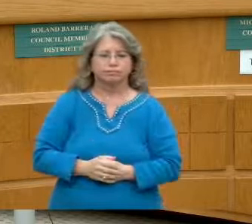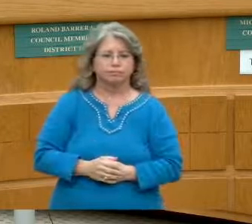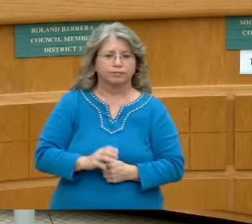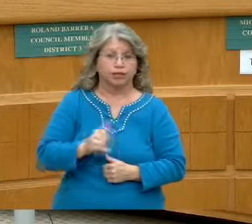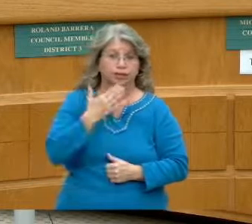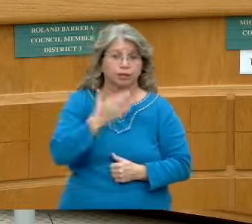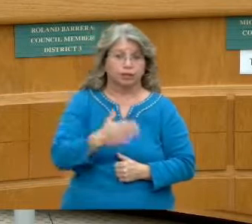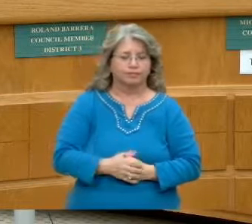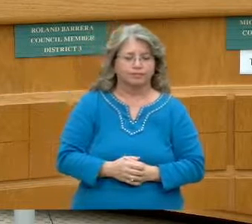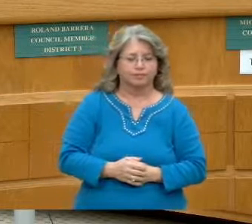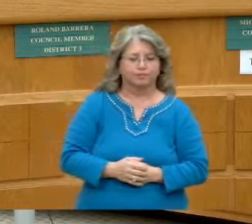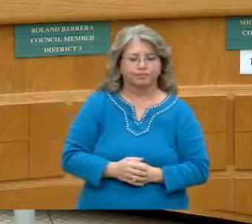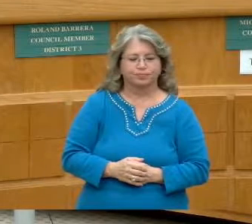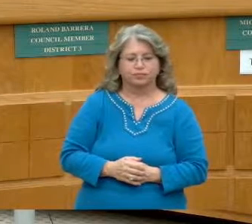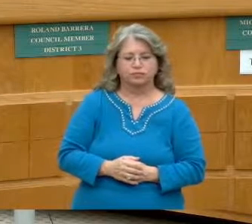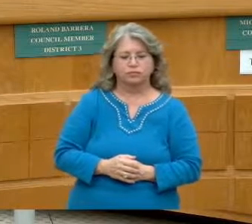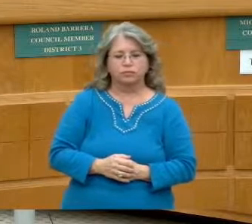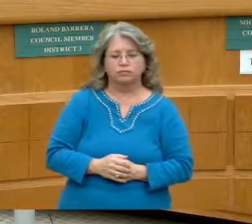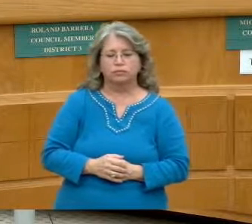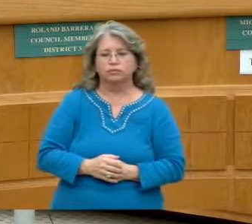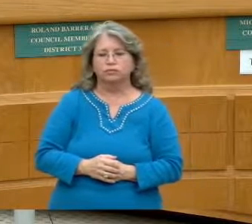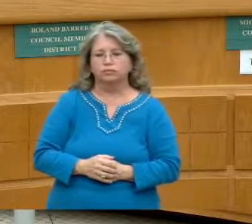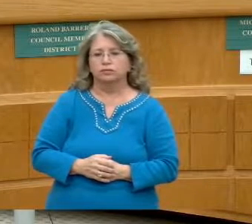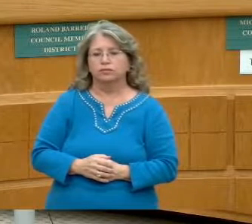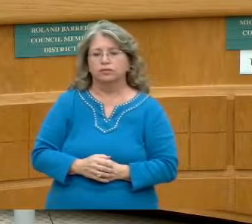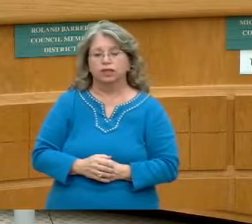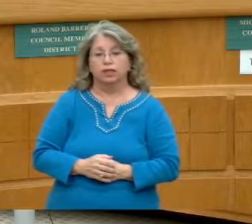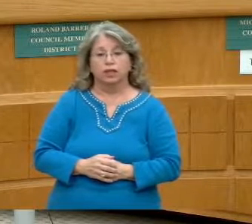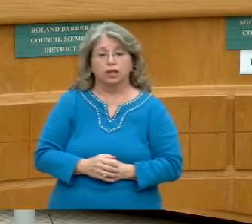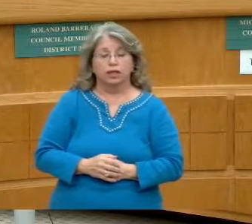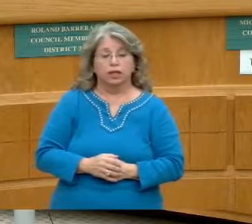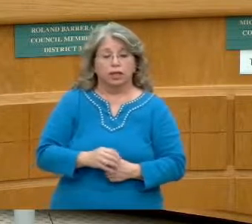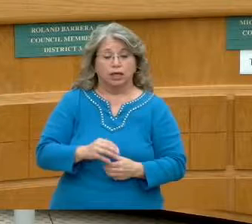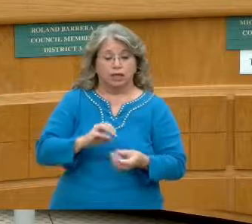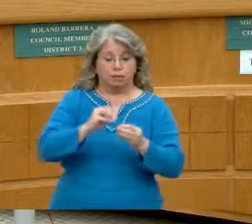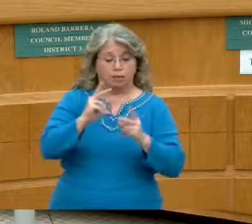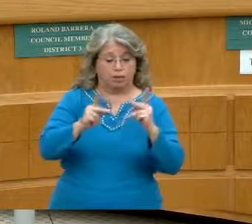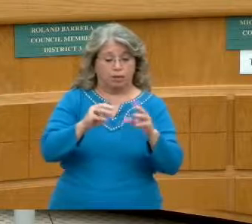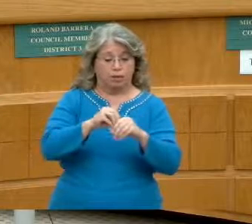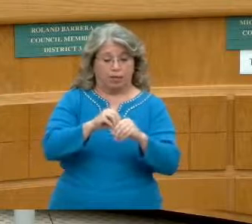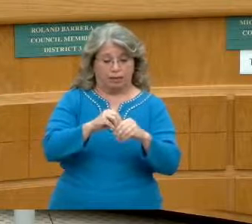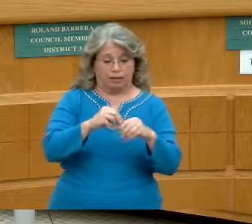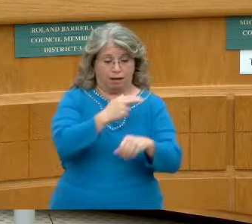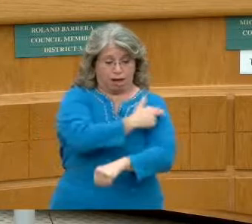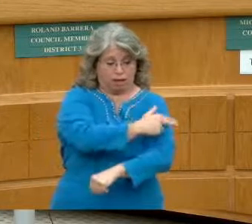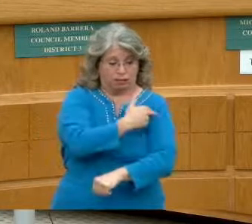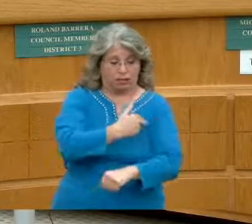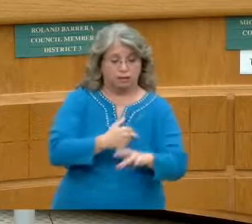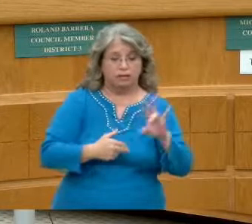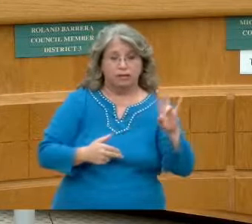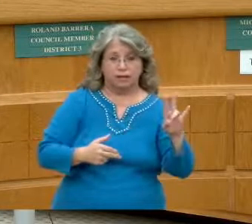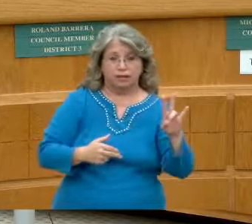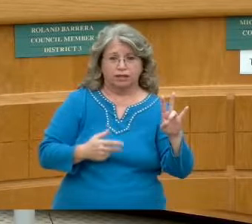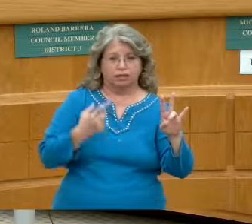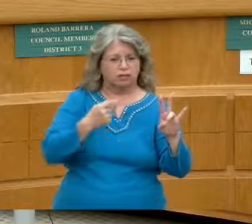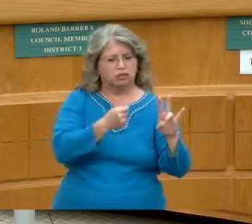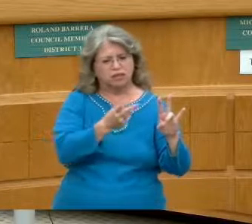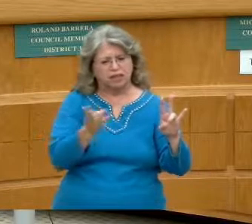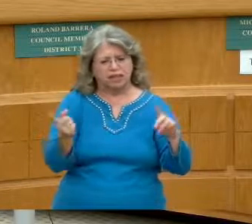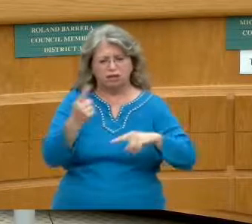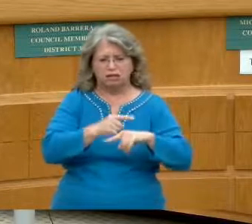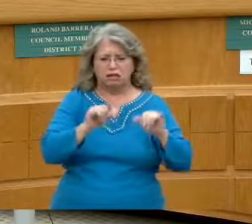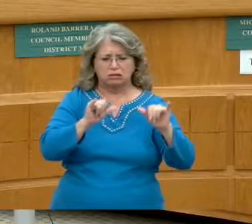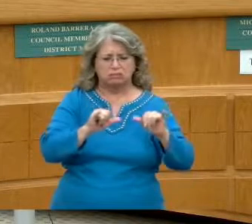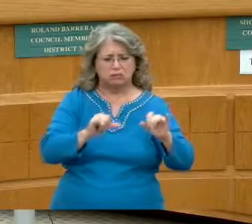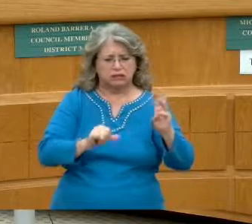Okay, the number of persons in the hospital recovering from COVID is 7. It had been 6 for many days. It went up